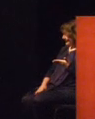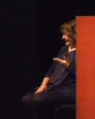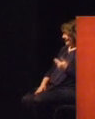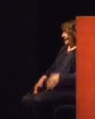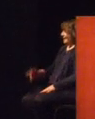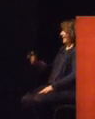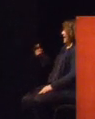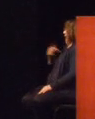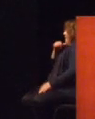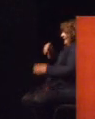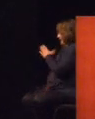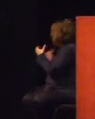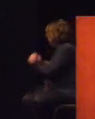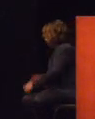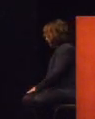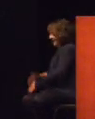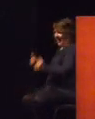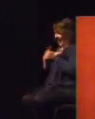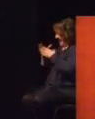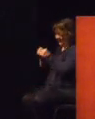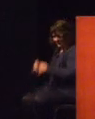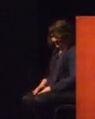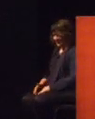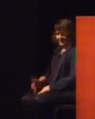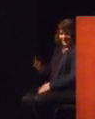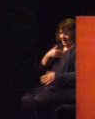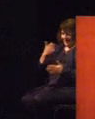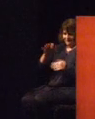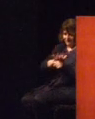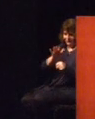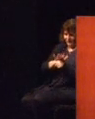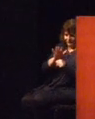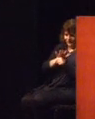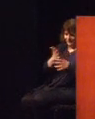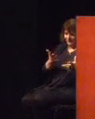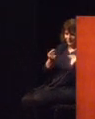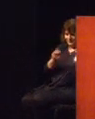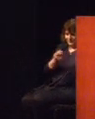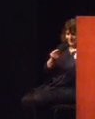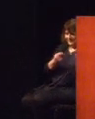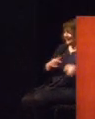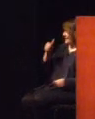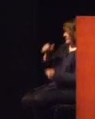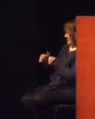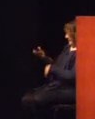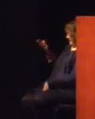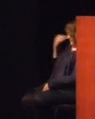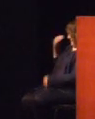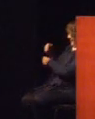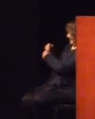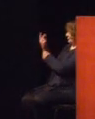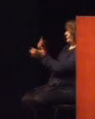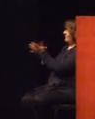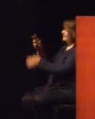meeting or something. And I thought it reminds me of back in 2012 when